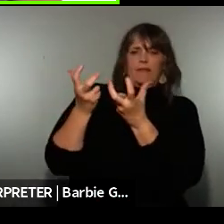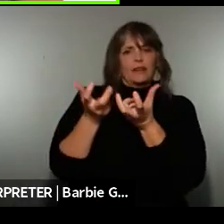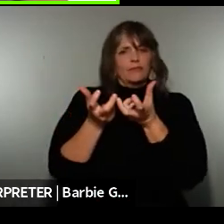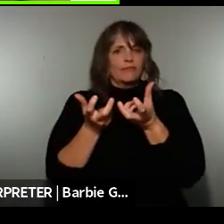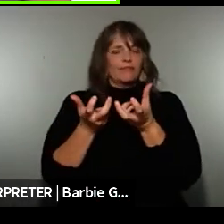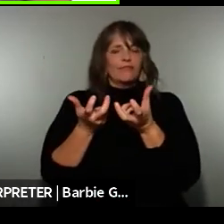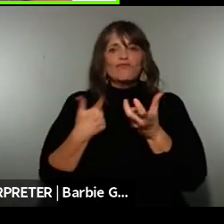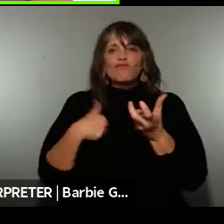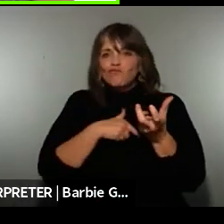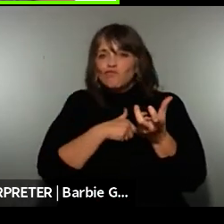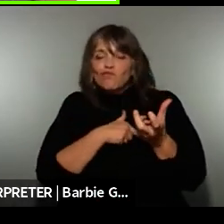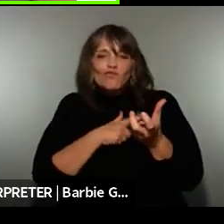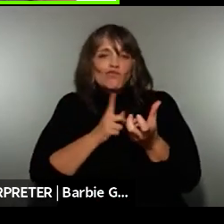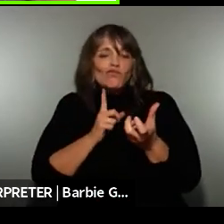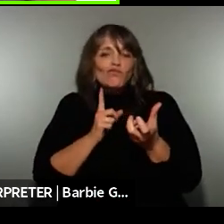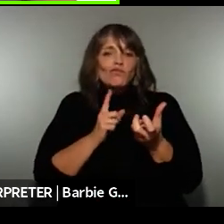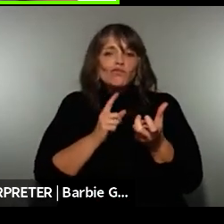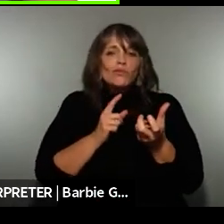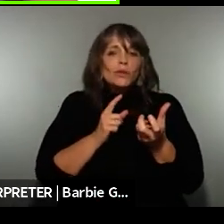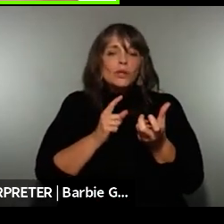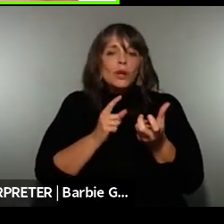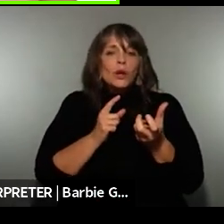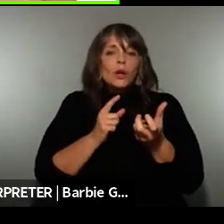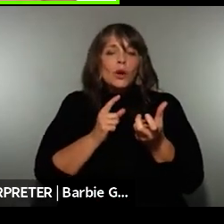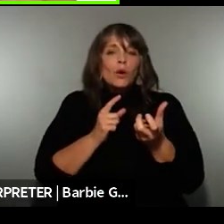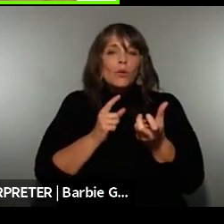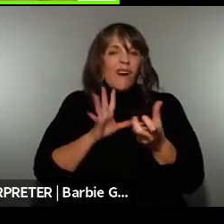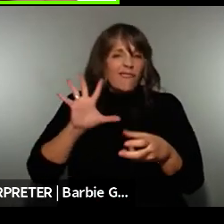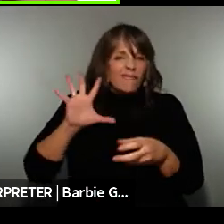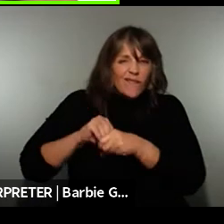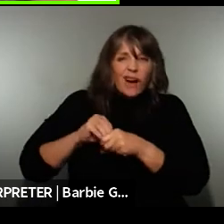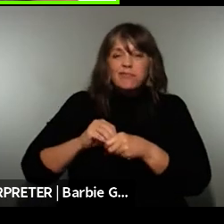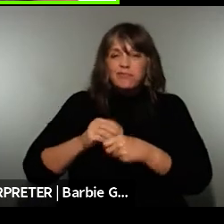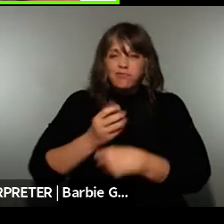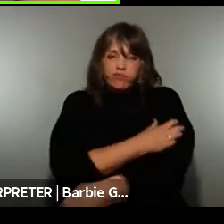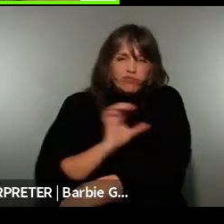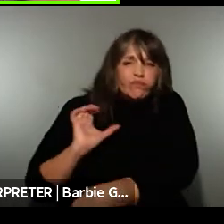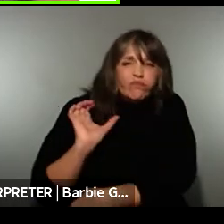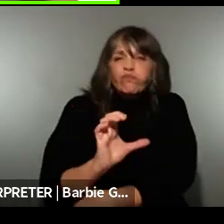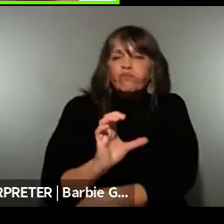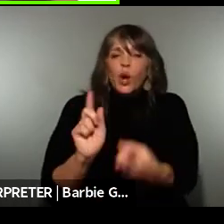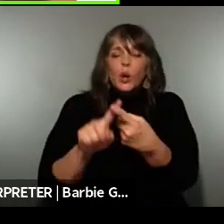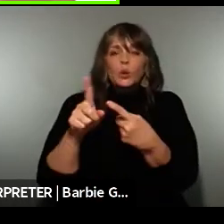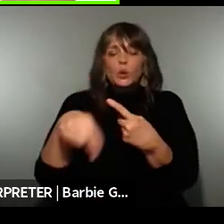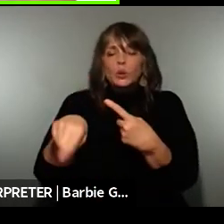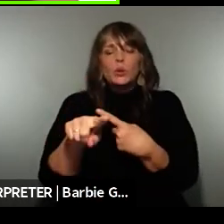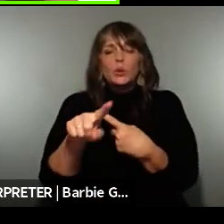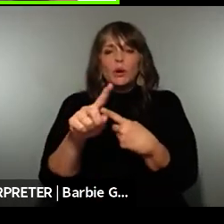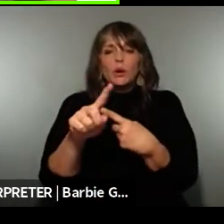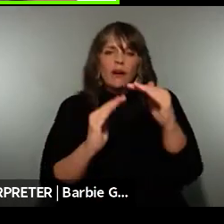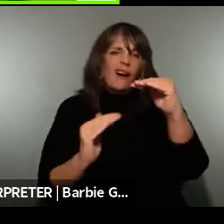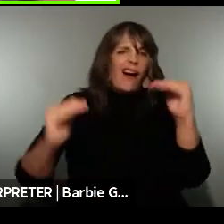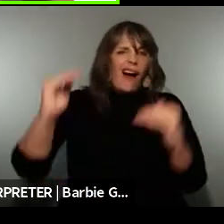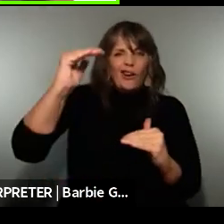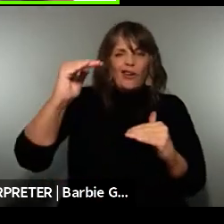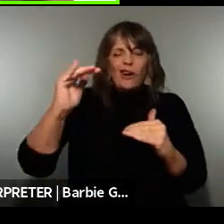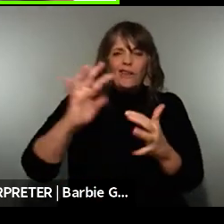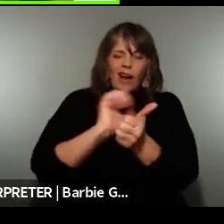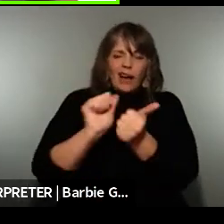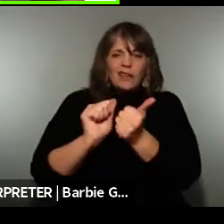violence in like hierarchical relationships in the workplace, attempting to divest from racism, attempting